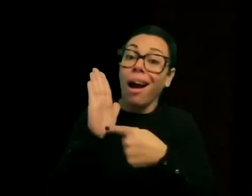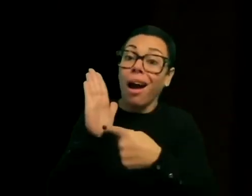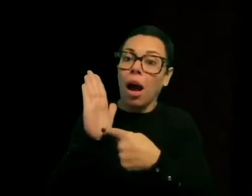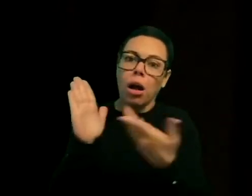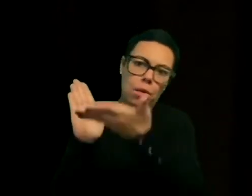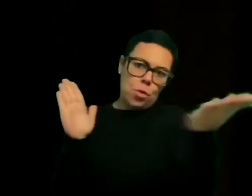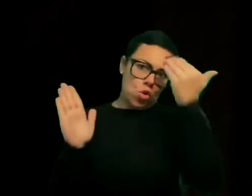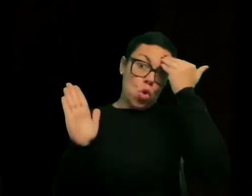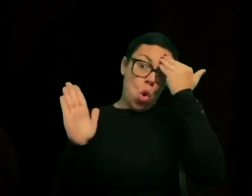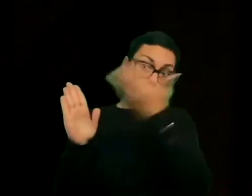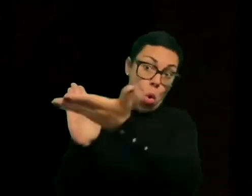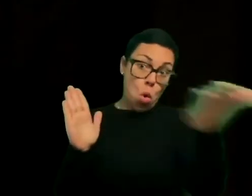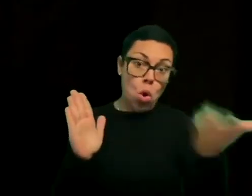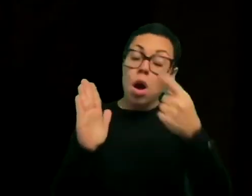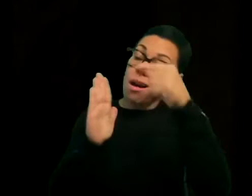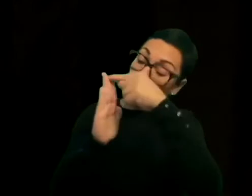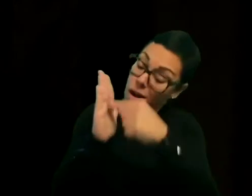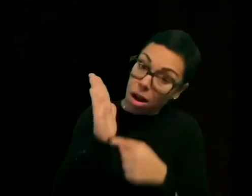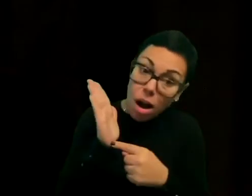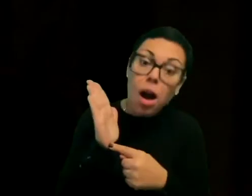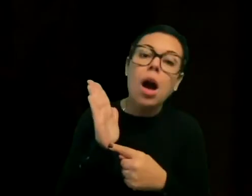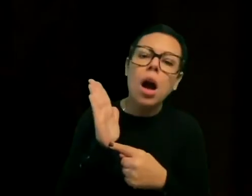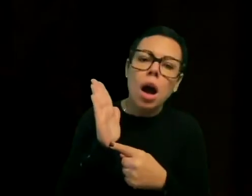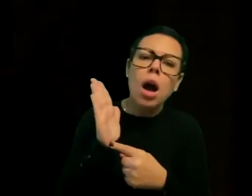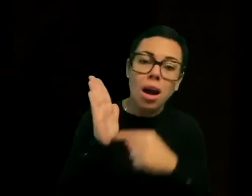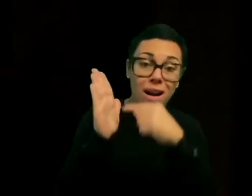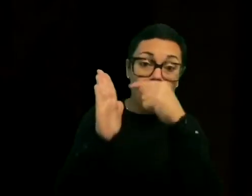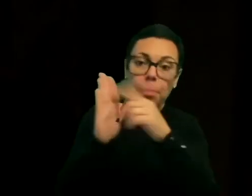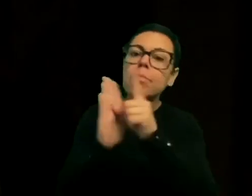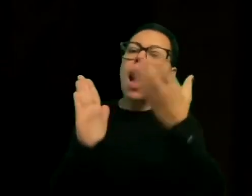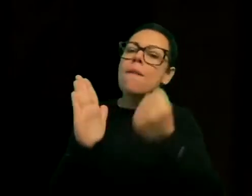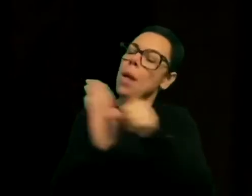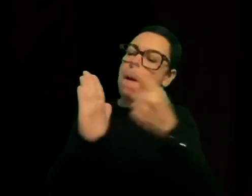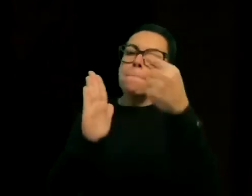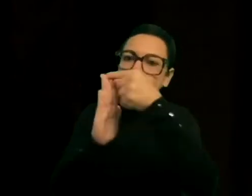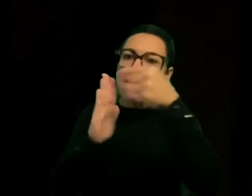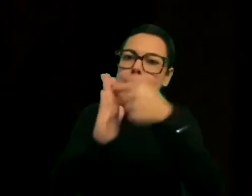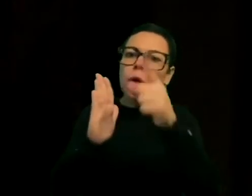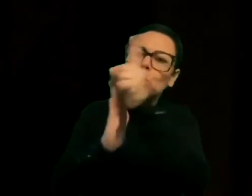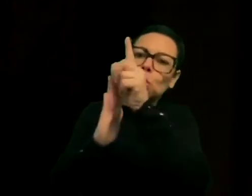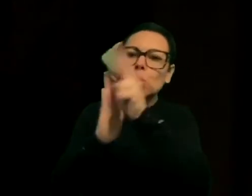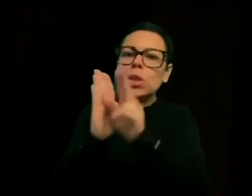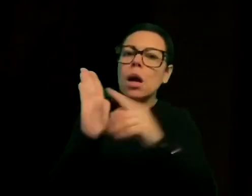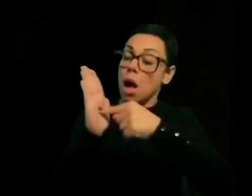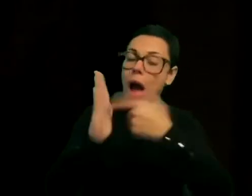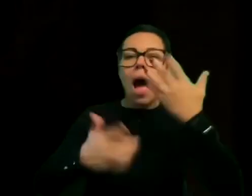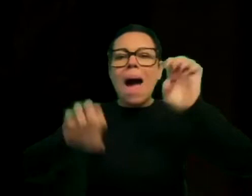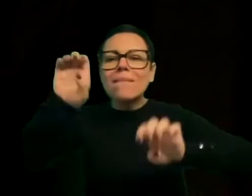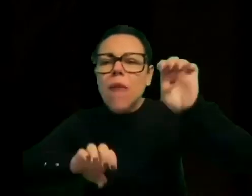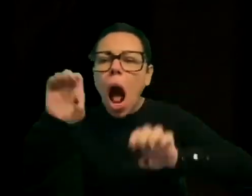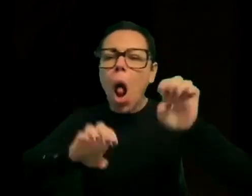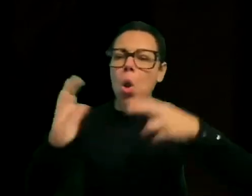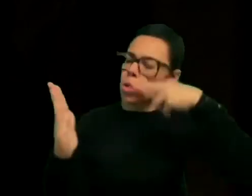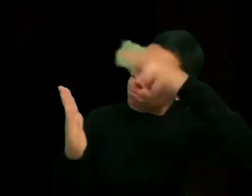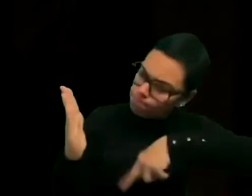specifications, where you are saying, okay, these are the things that I will evaluate and give points to, there are some ways you can